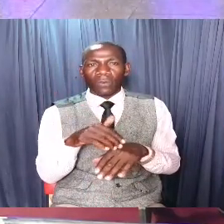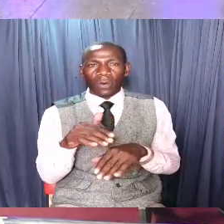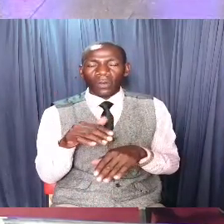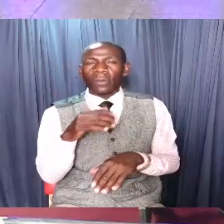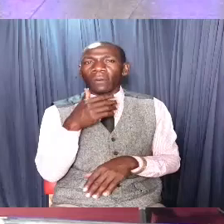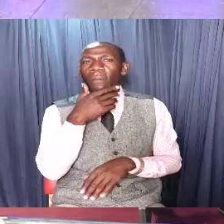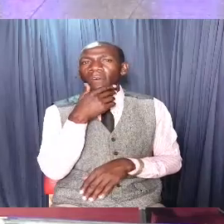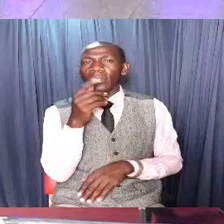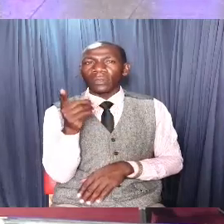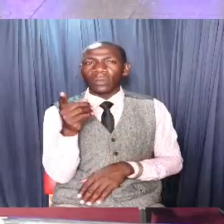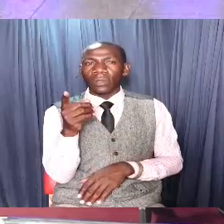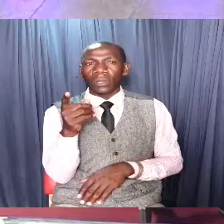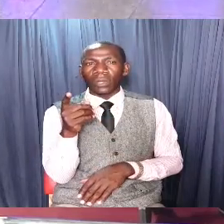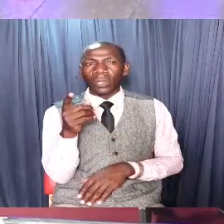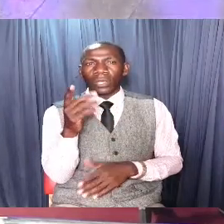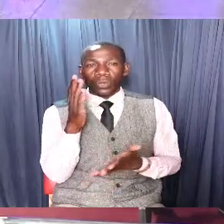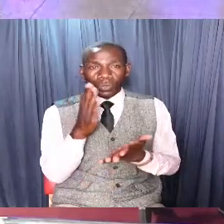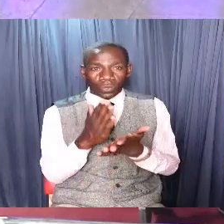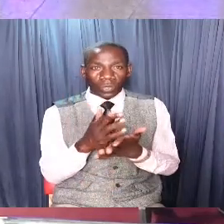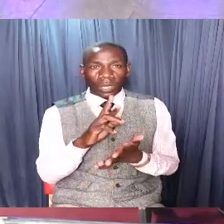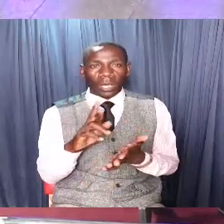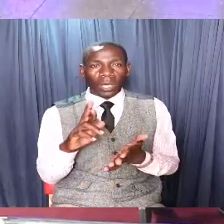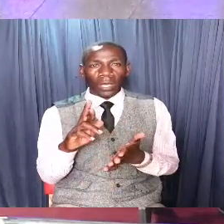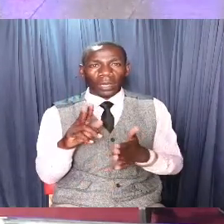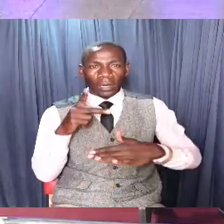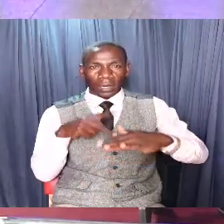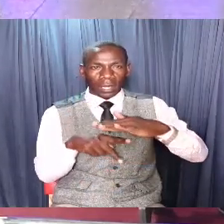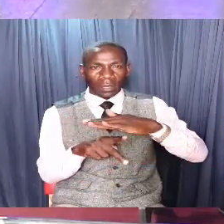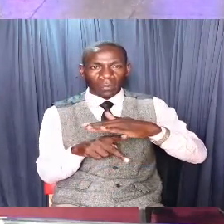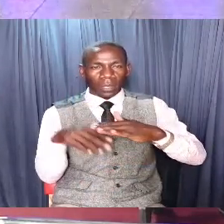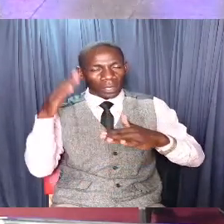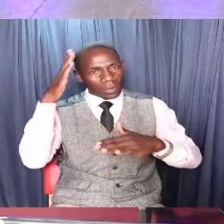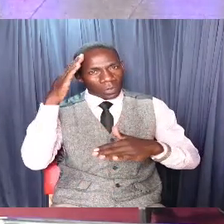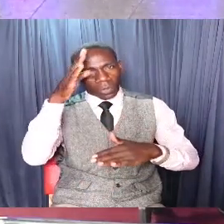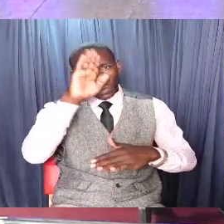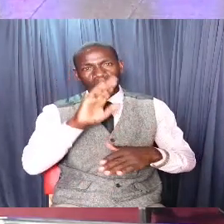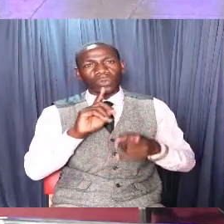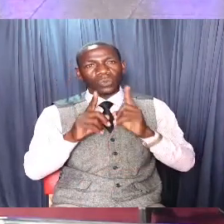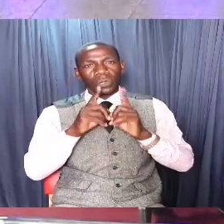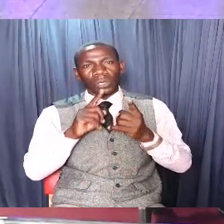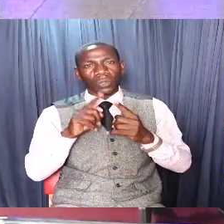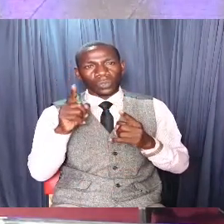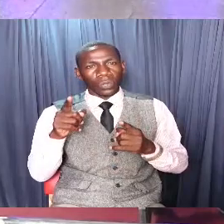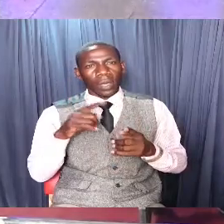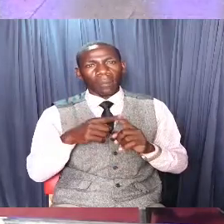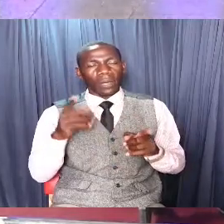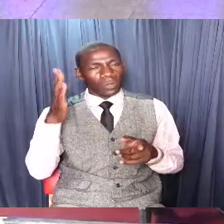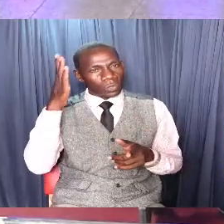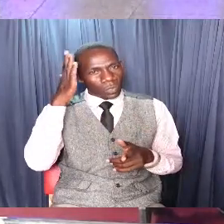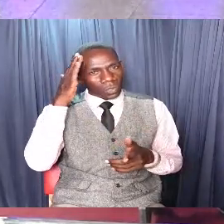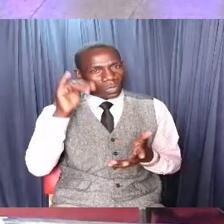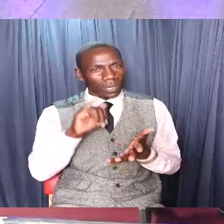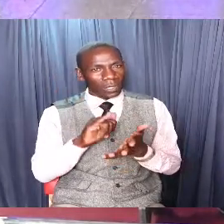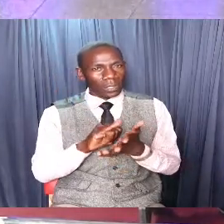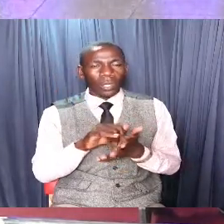we, baba, we. He told him, father, unabii kweli. You are prophet. Anajua Mungu anazungumza na wewe. He knows God you talk to. Lakini ujue. And but